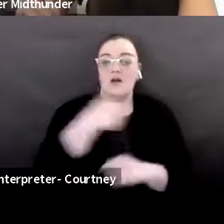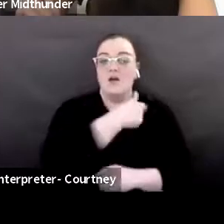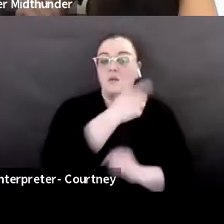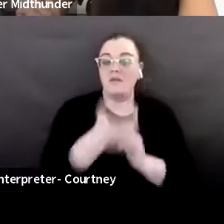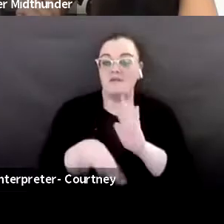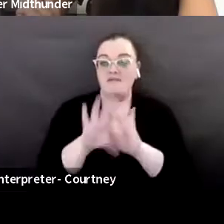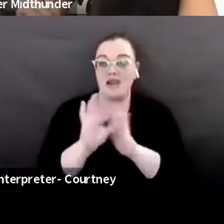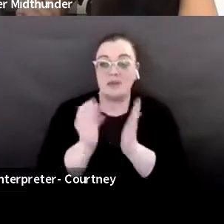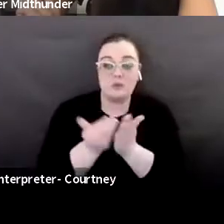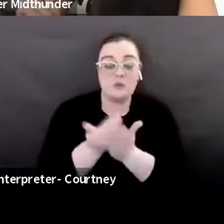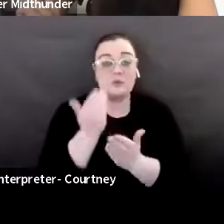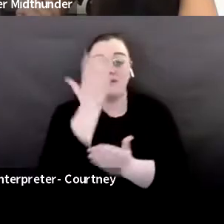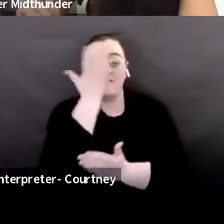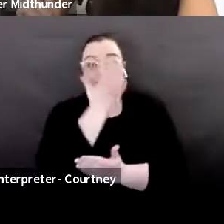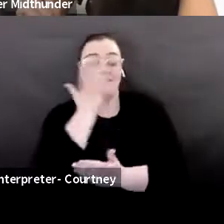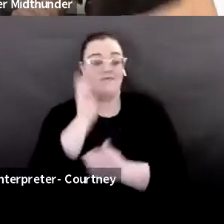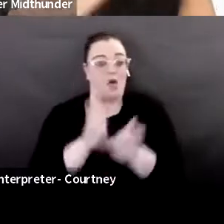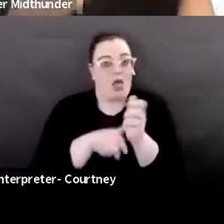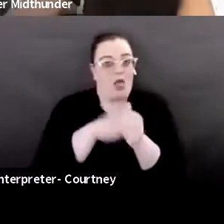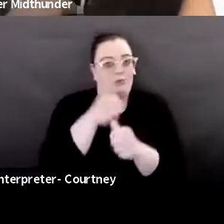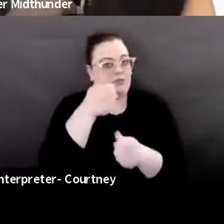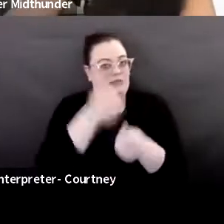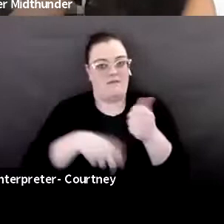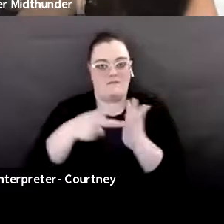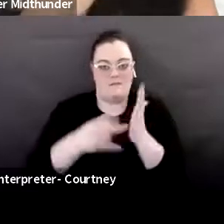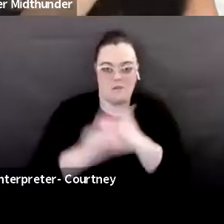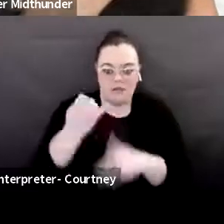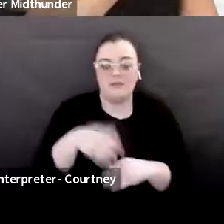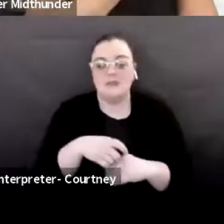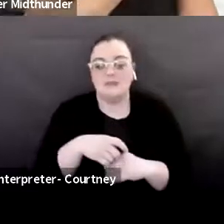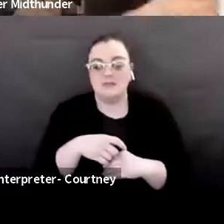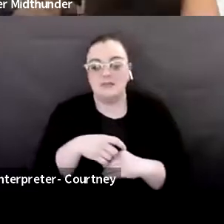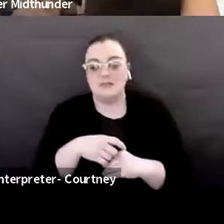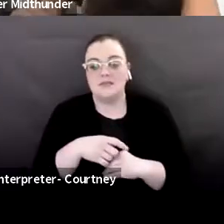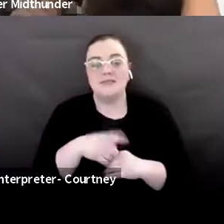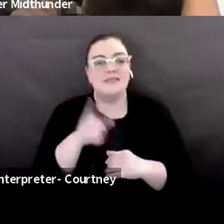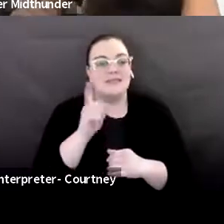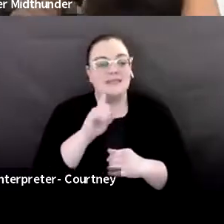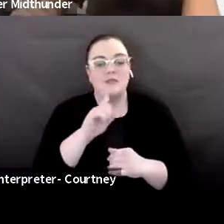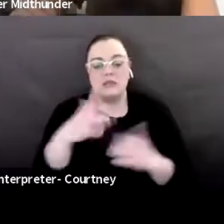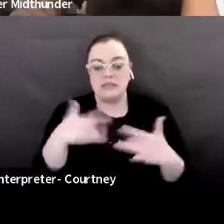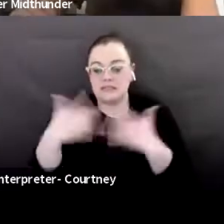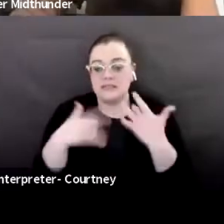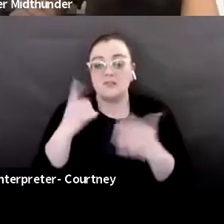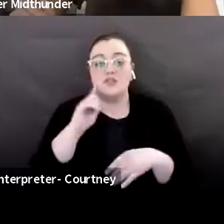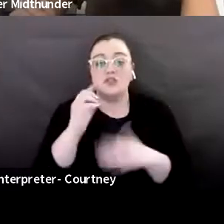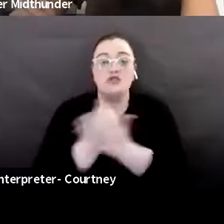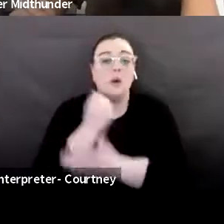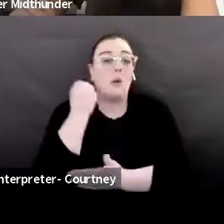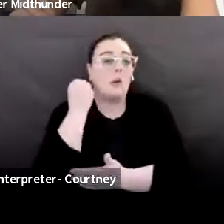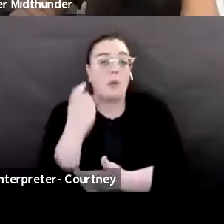for almost every project, and it's very exciting. And it just takes one